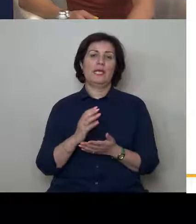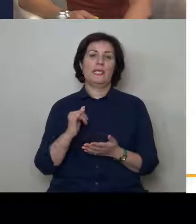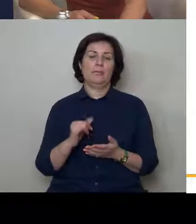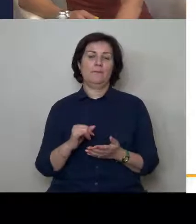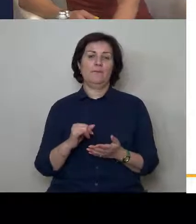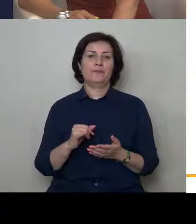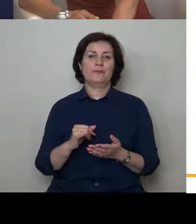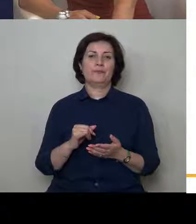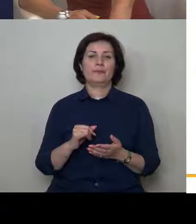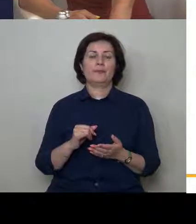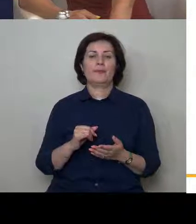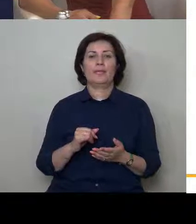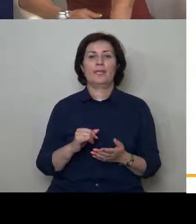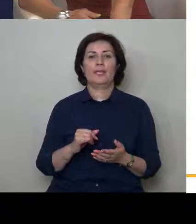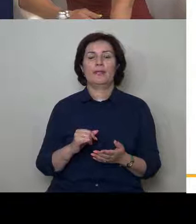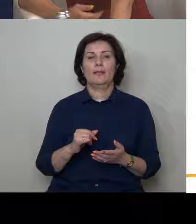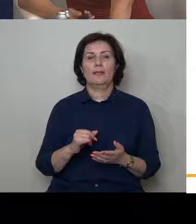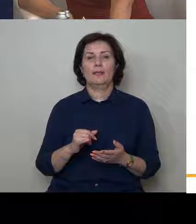However,